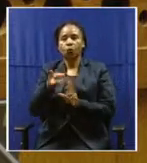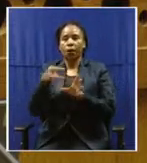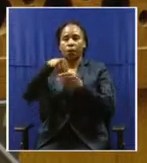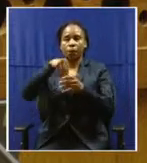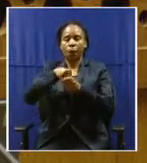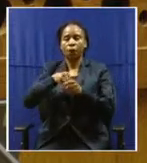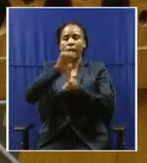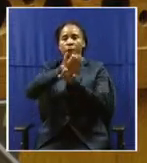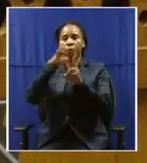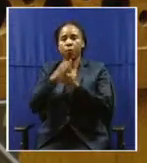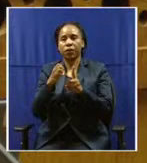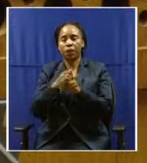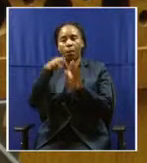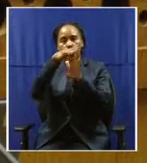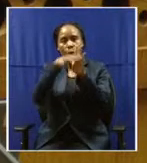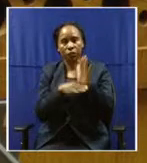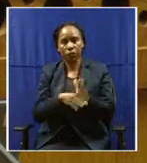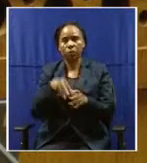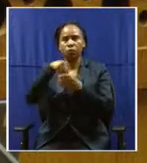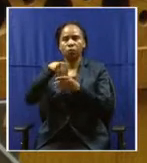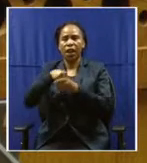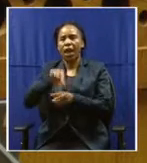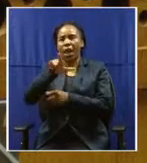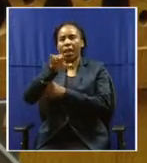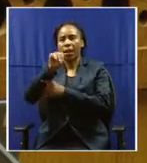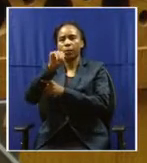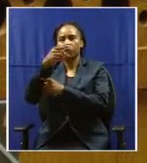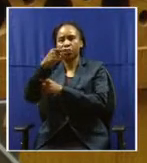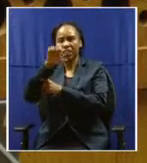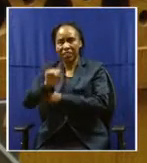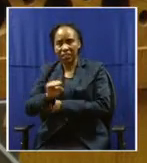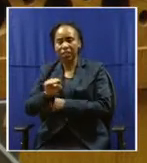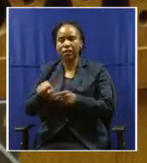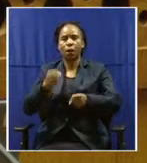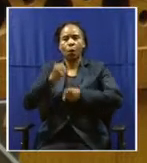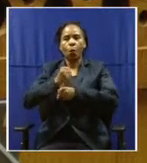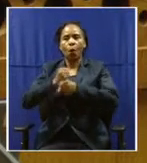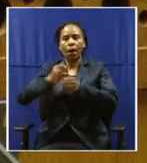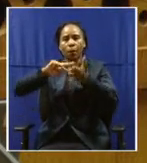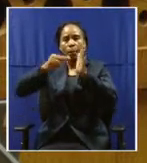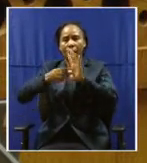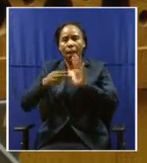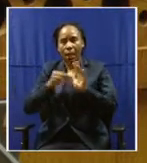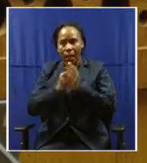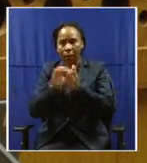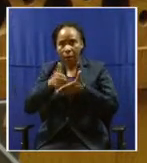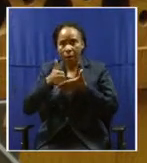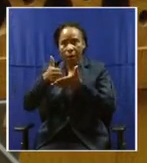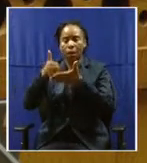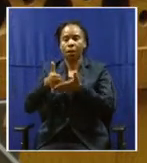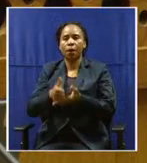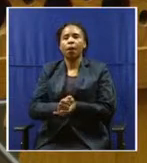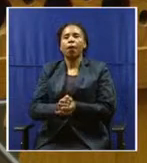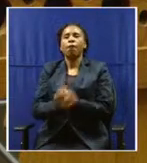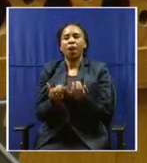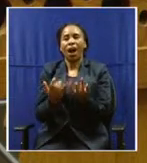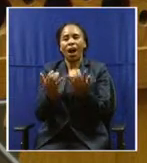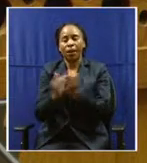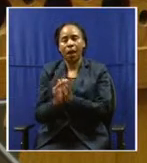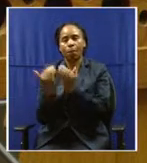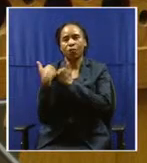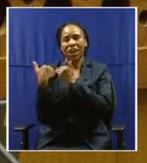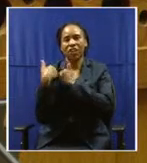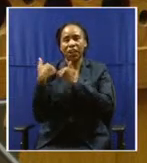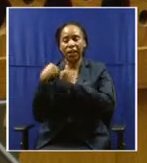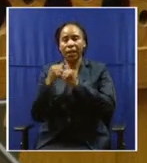such as the clearing of alien trees, the wetland rehabilitation, fire protection and prevention, as well